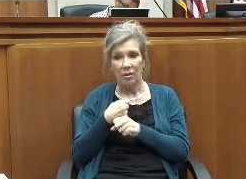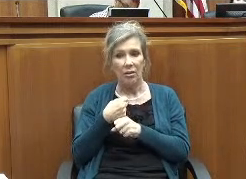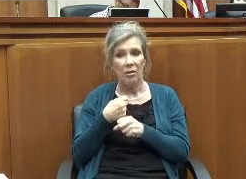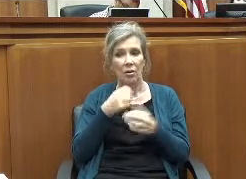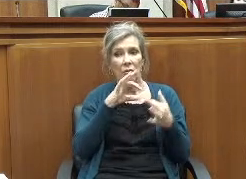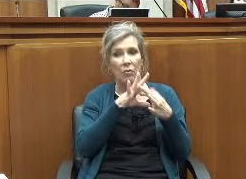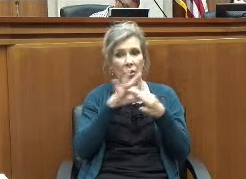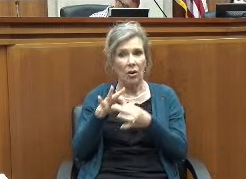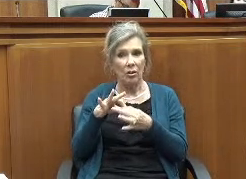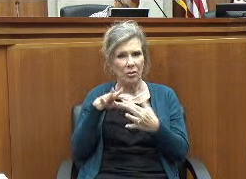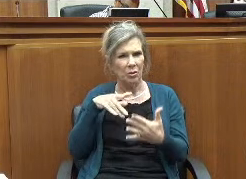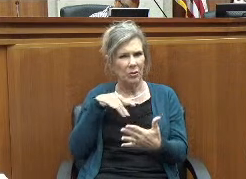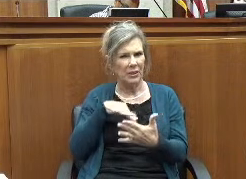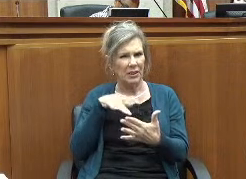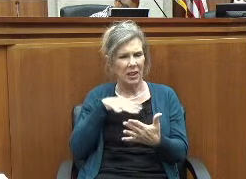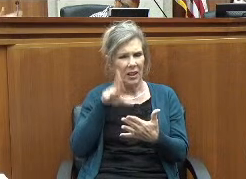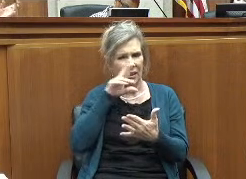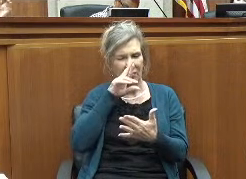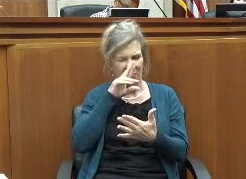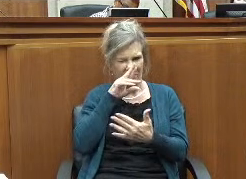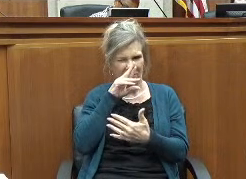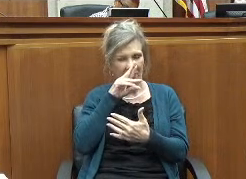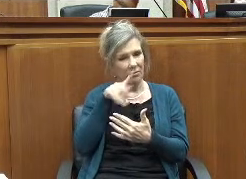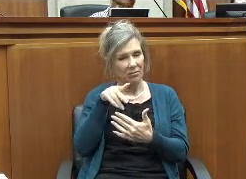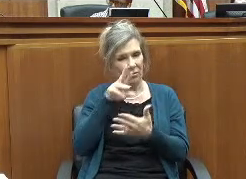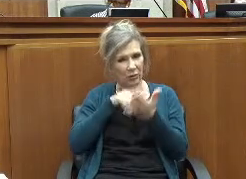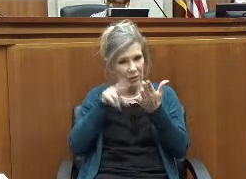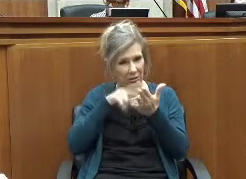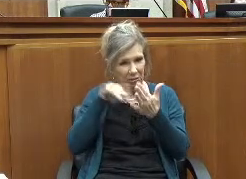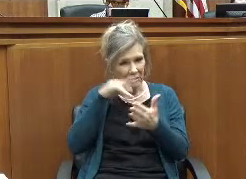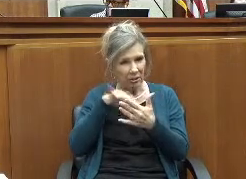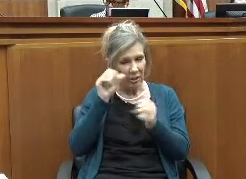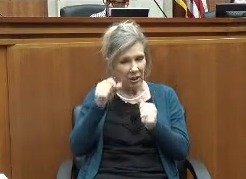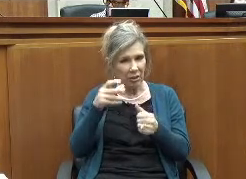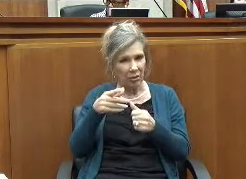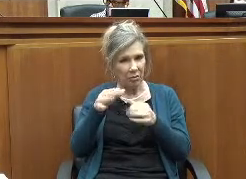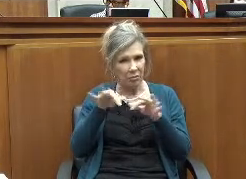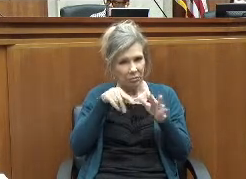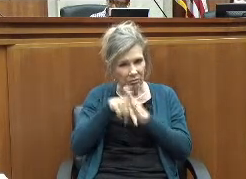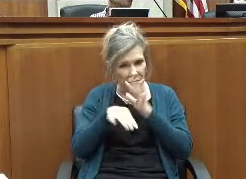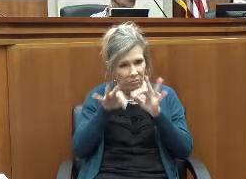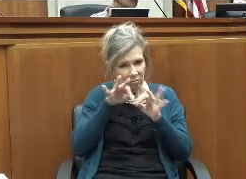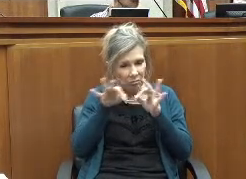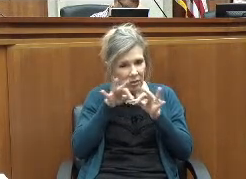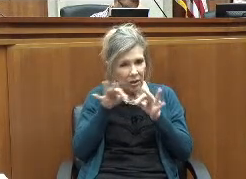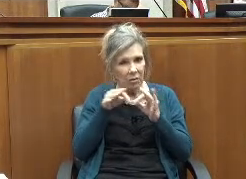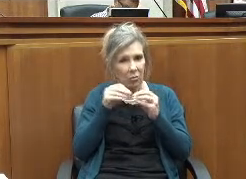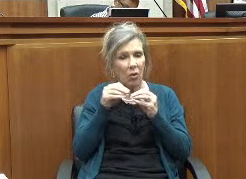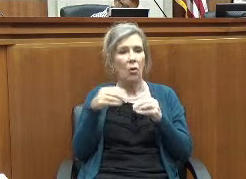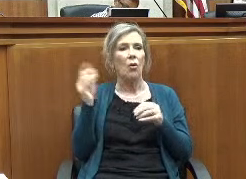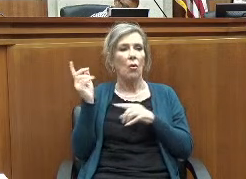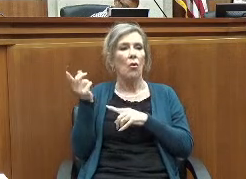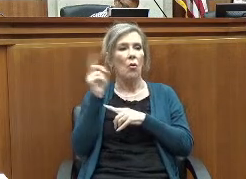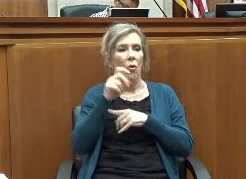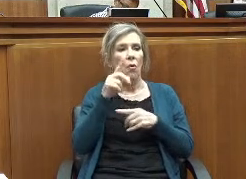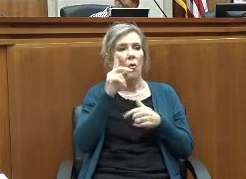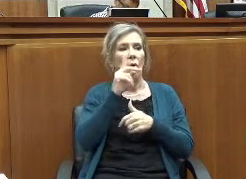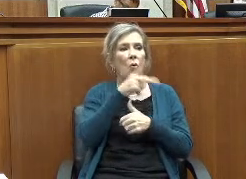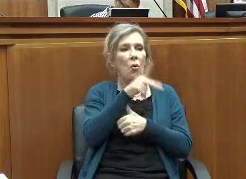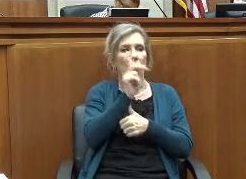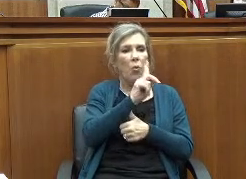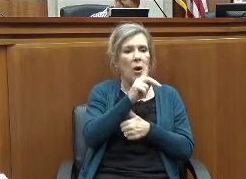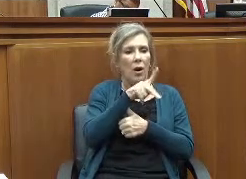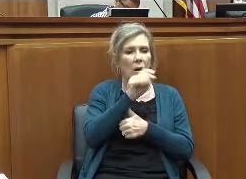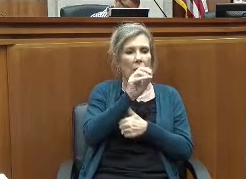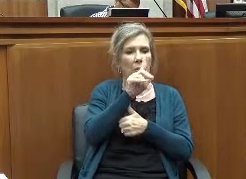a study, can you provide a little bit more detail regarding your expectations? Where are the pods located? What type of